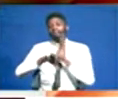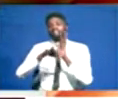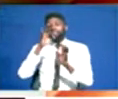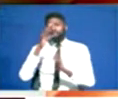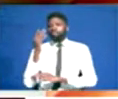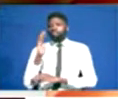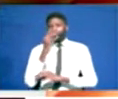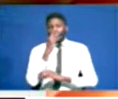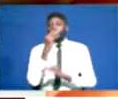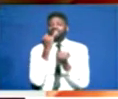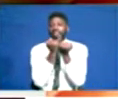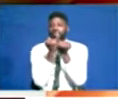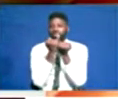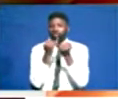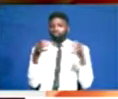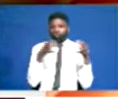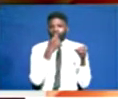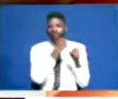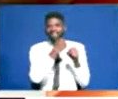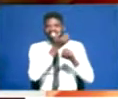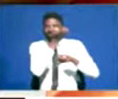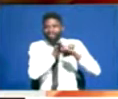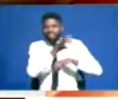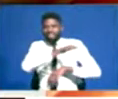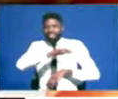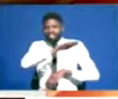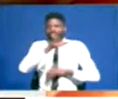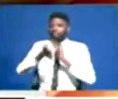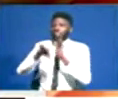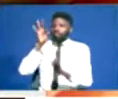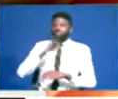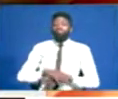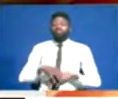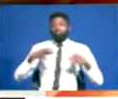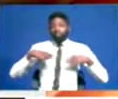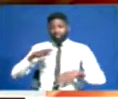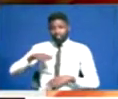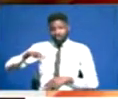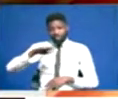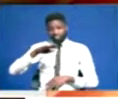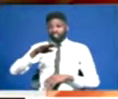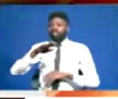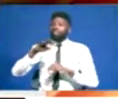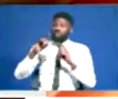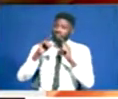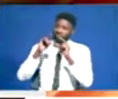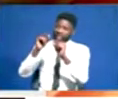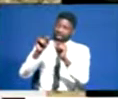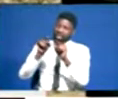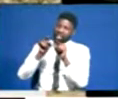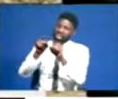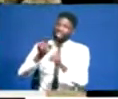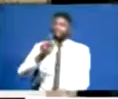by workers at a nearby quarry. This even as locals fault the Kenya Wildlife Service for failing to restrain marauding wild